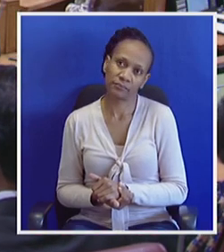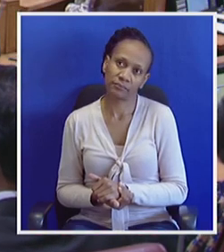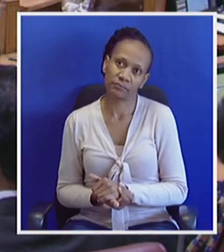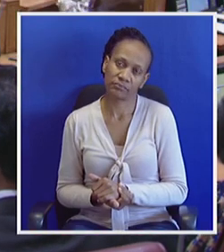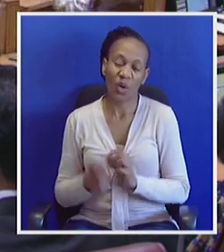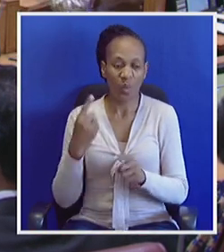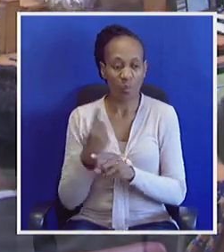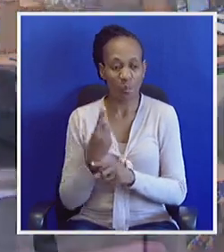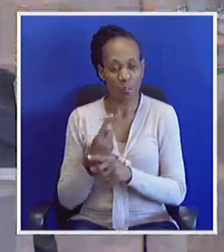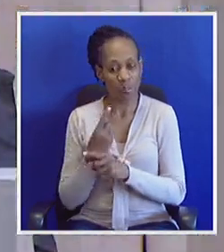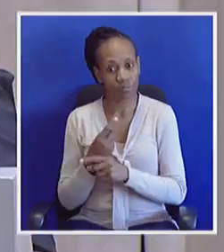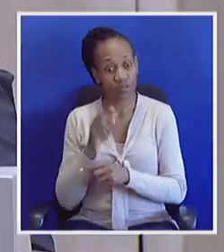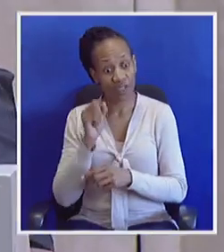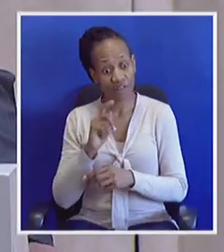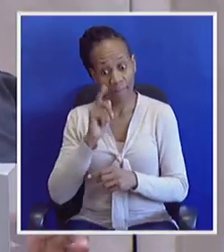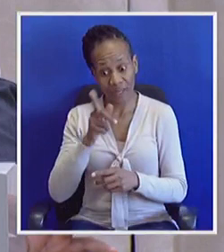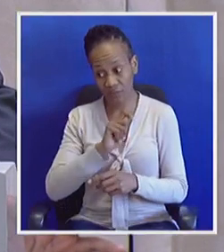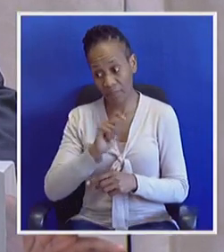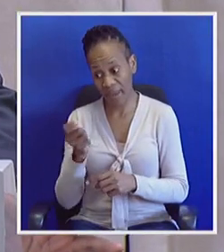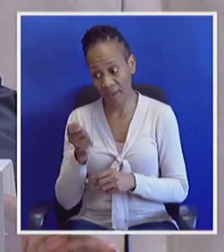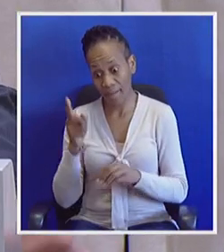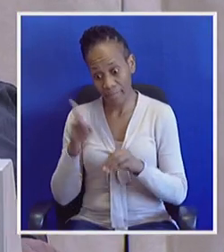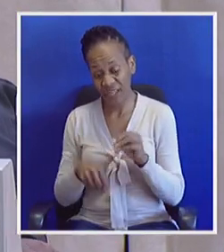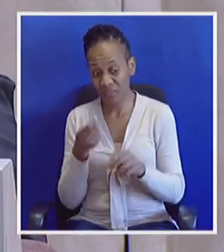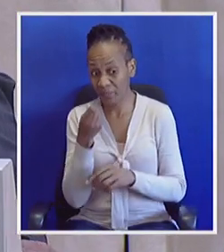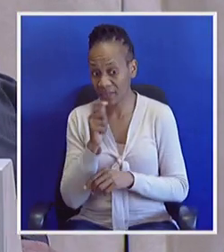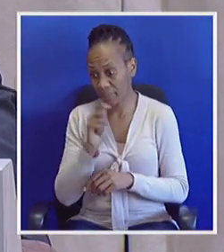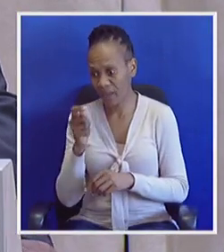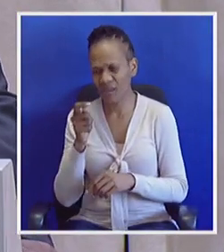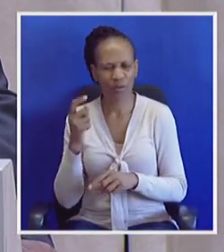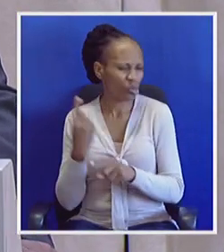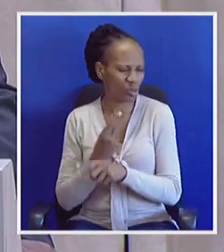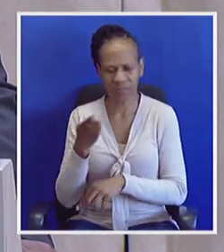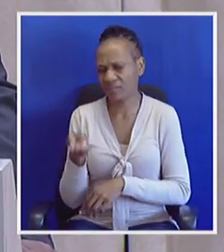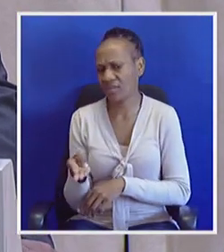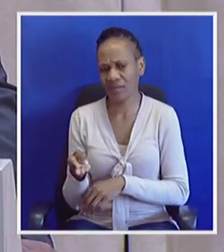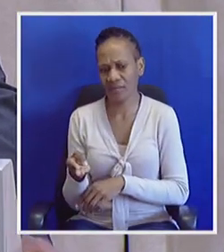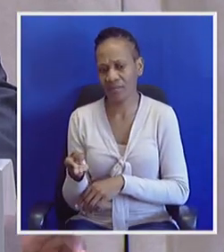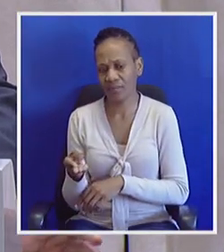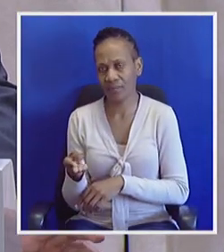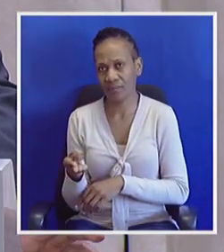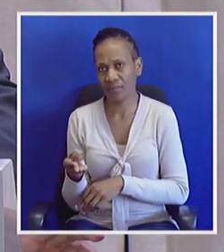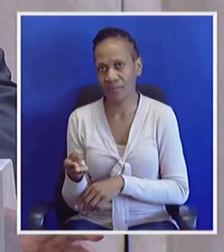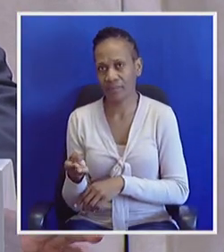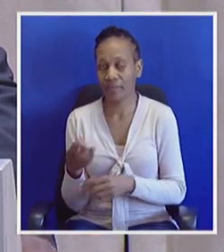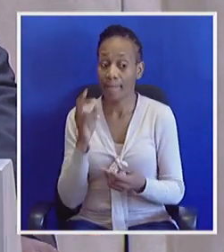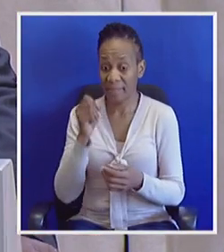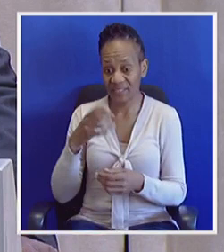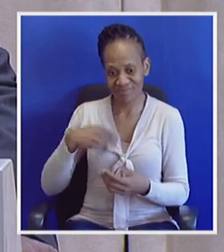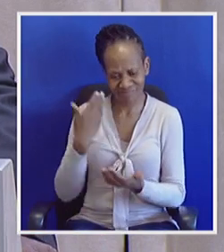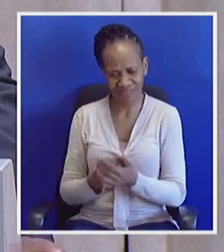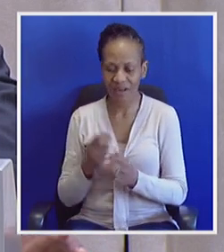interest as well as penalties that one needs to face up to. And to negotiate, you